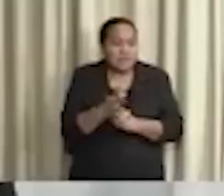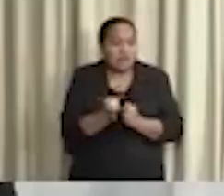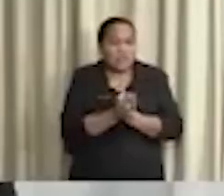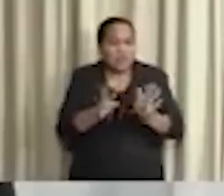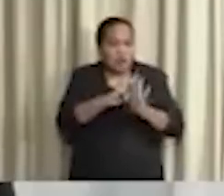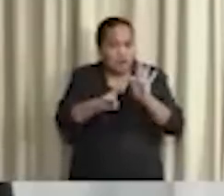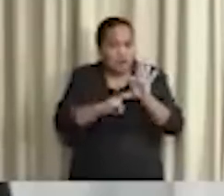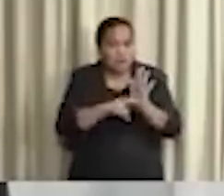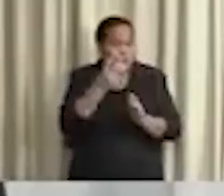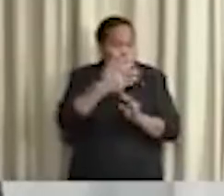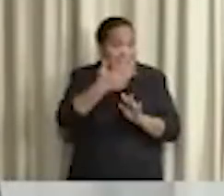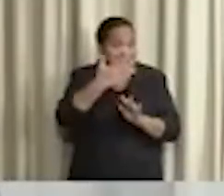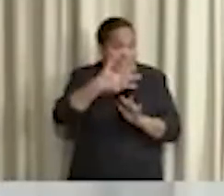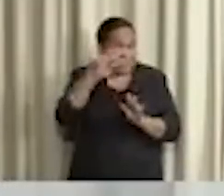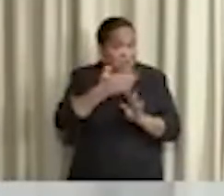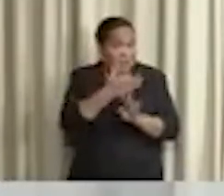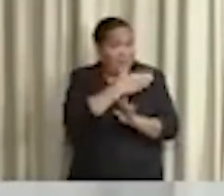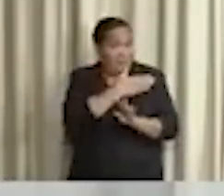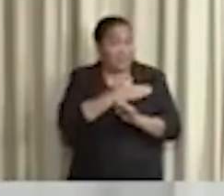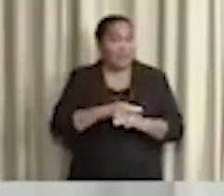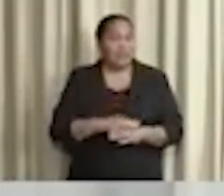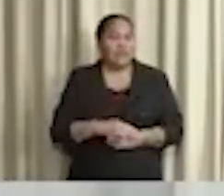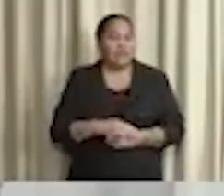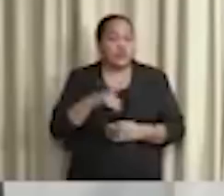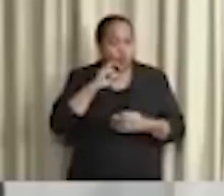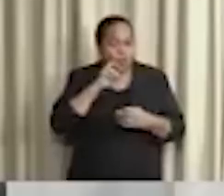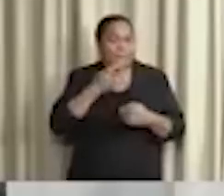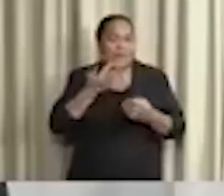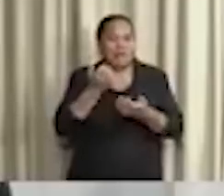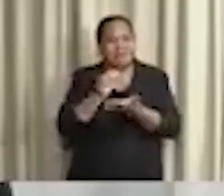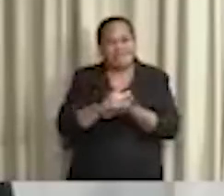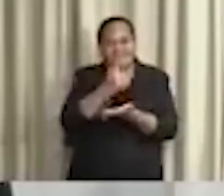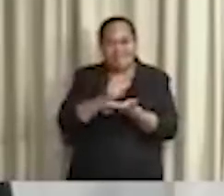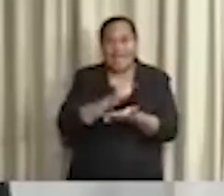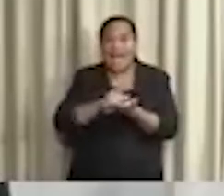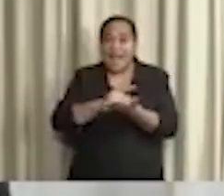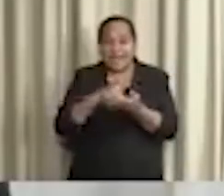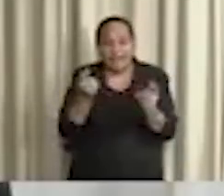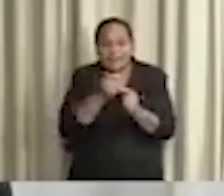1999, accordingly via the Government Gazette, to be published later this week.